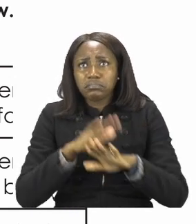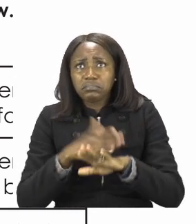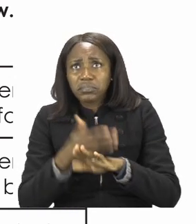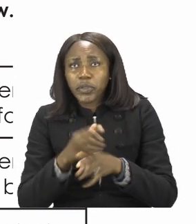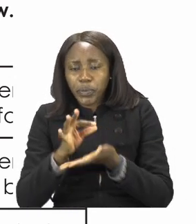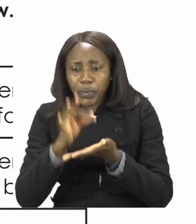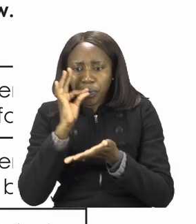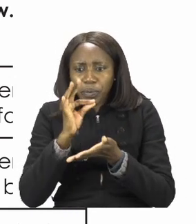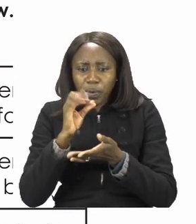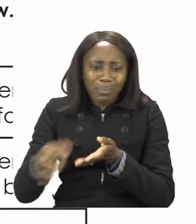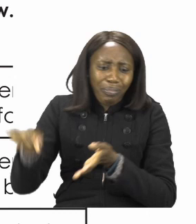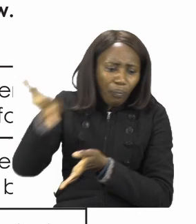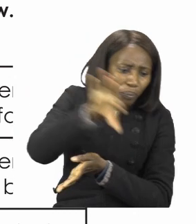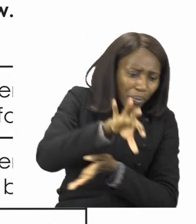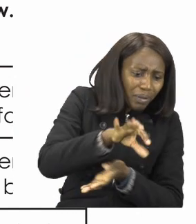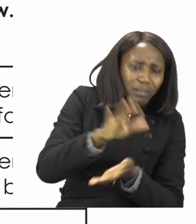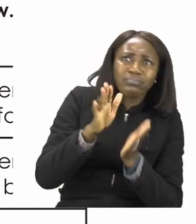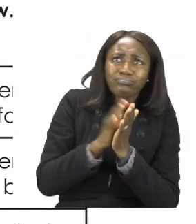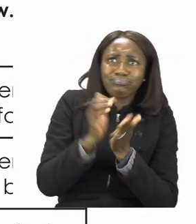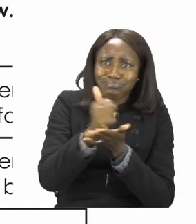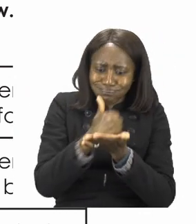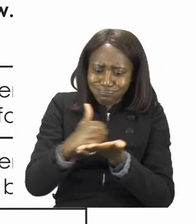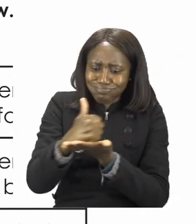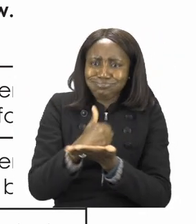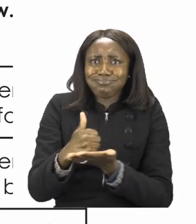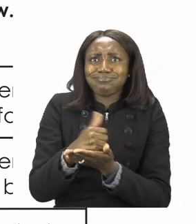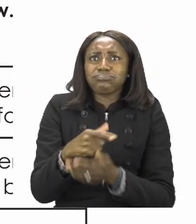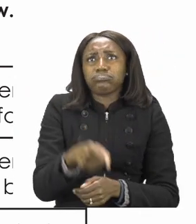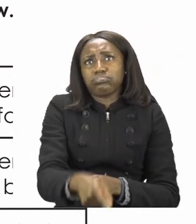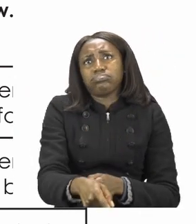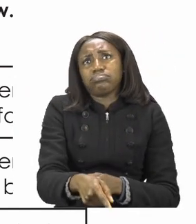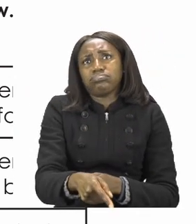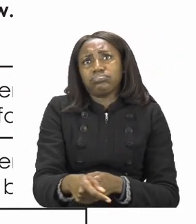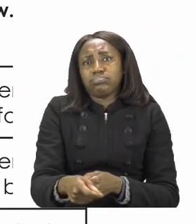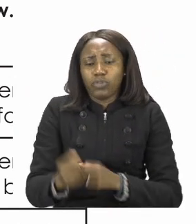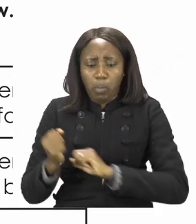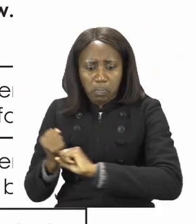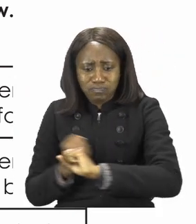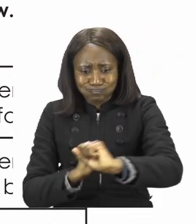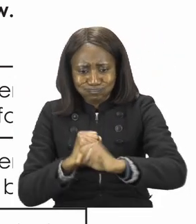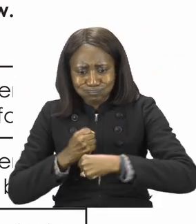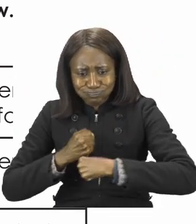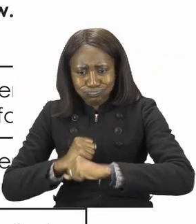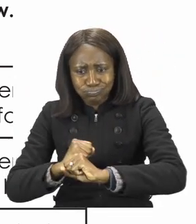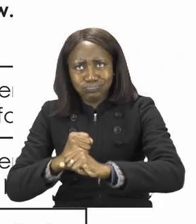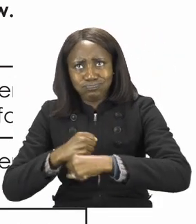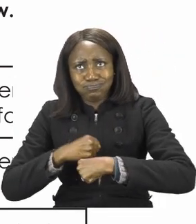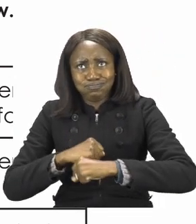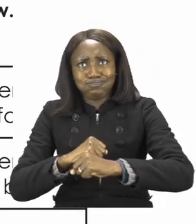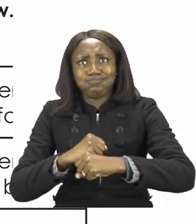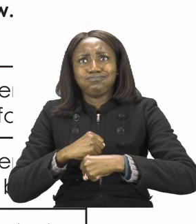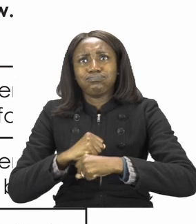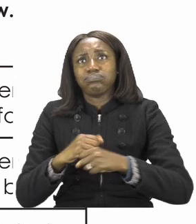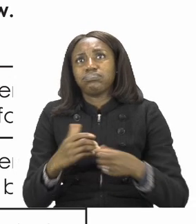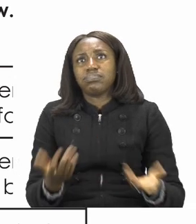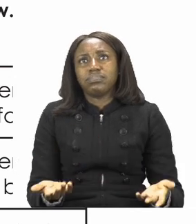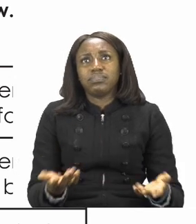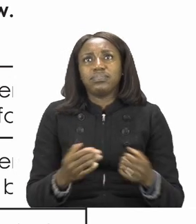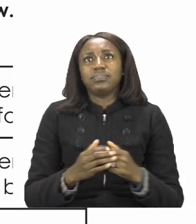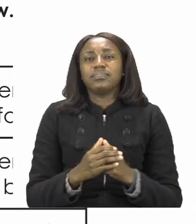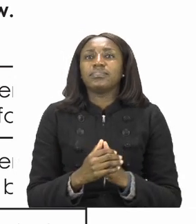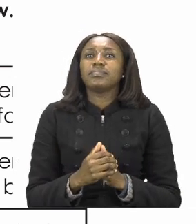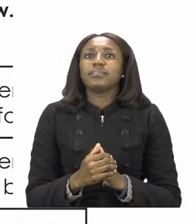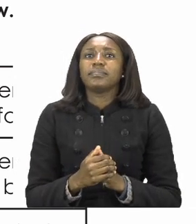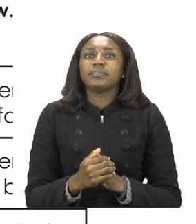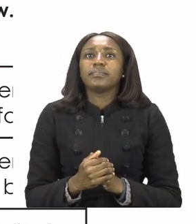Make sure anything spilled on the floor is wiped up immediately.